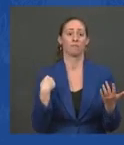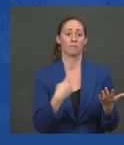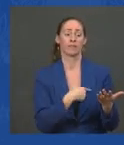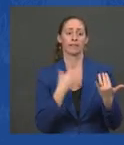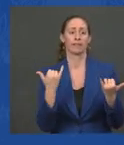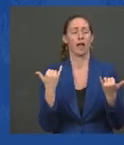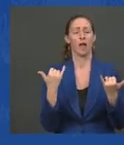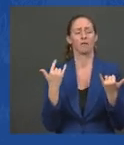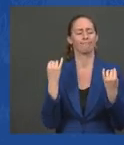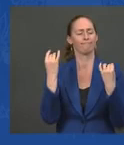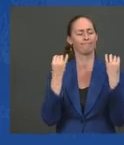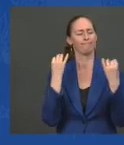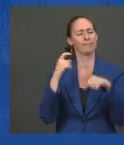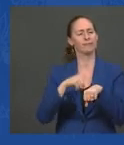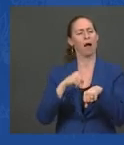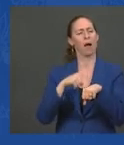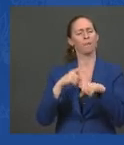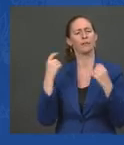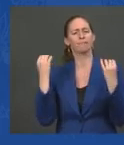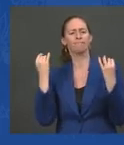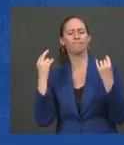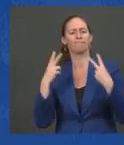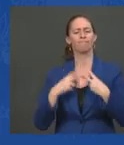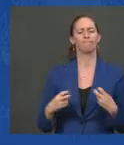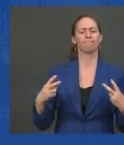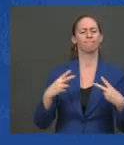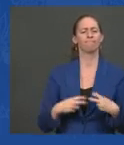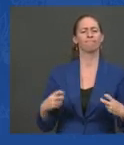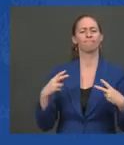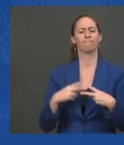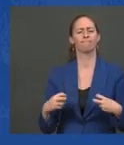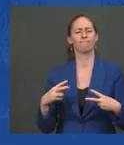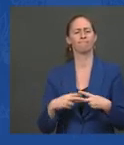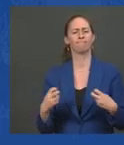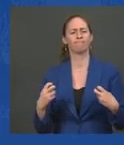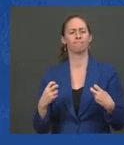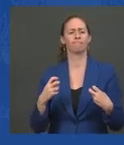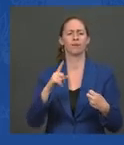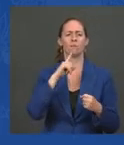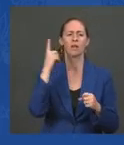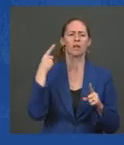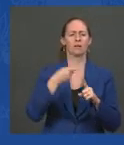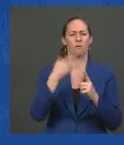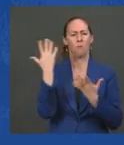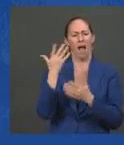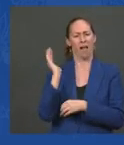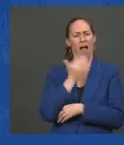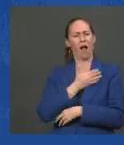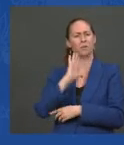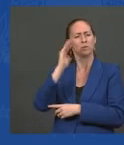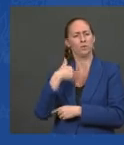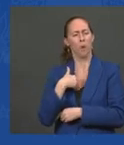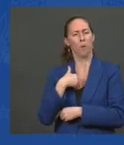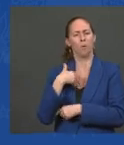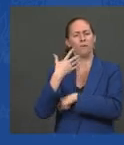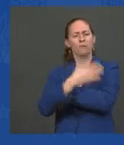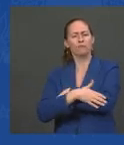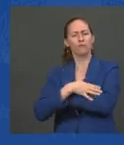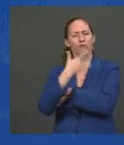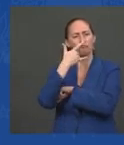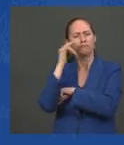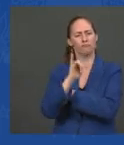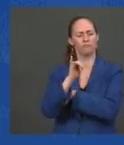in the battle, literally, for the soul of America. And it's up to us together to choose who we want to